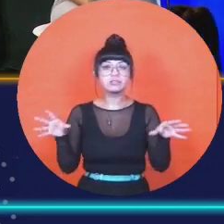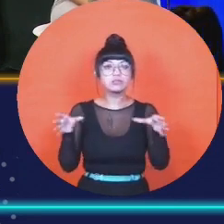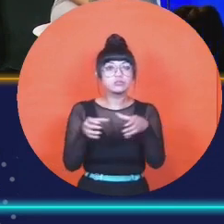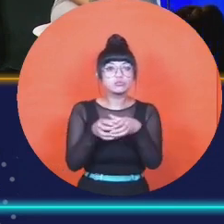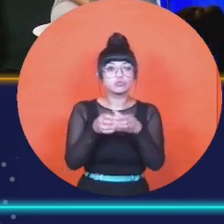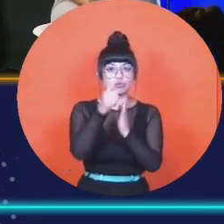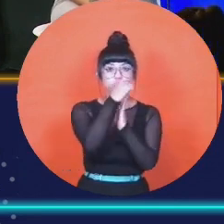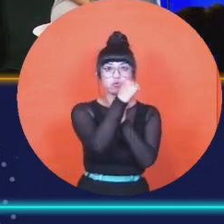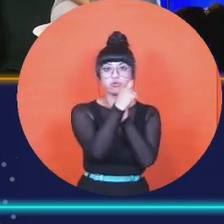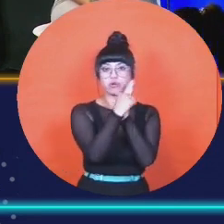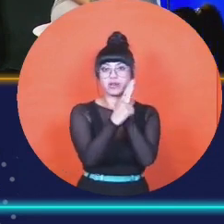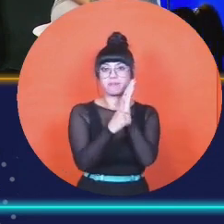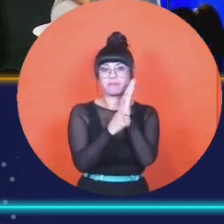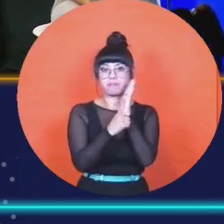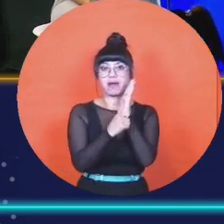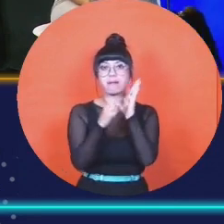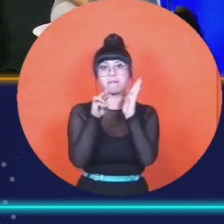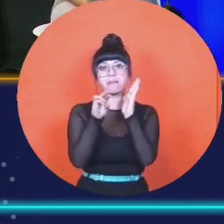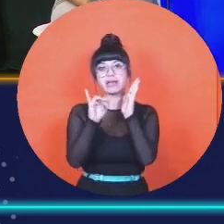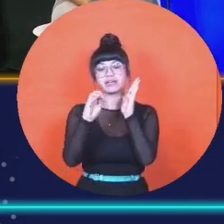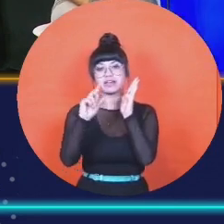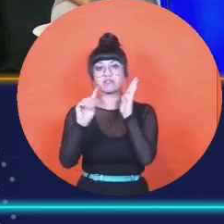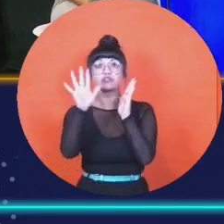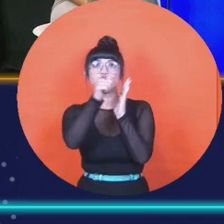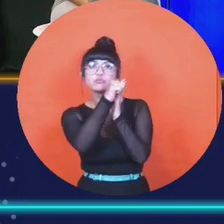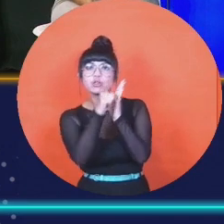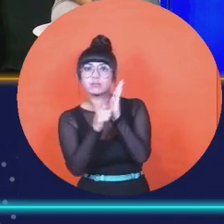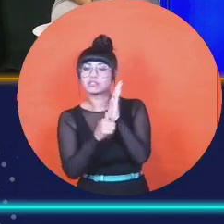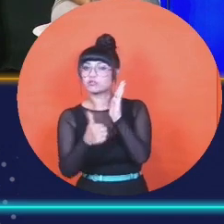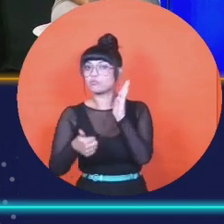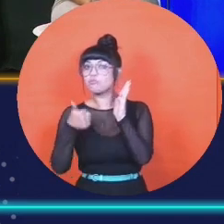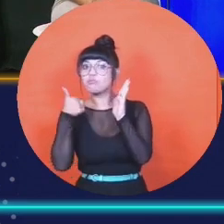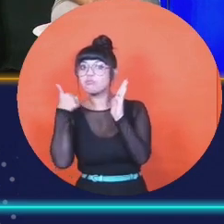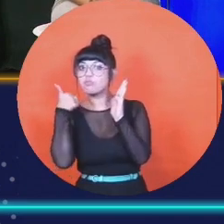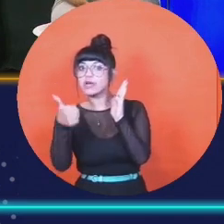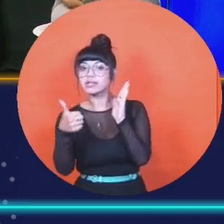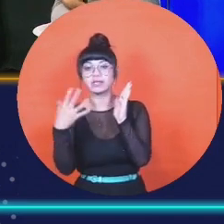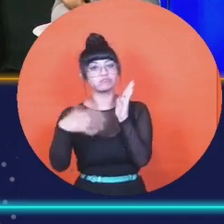de programación y es un puente